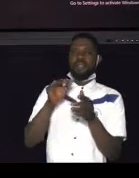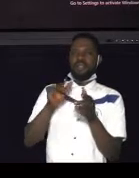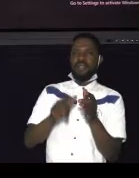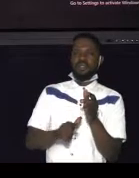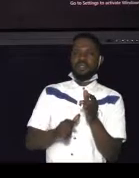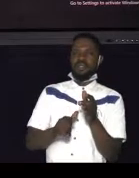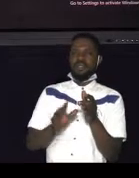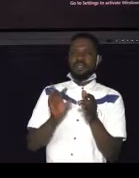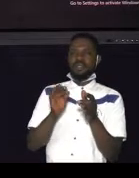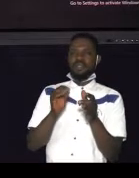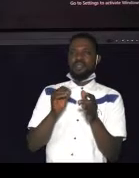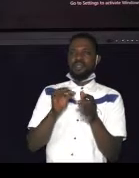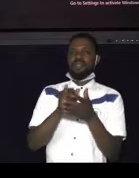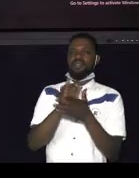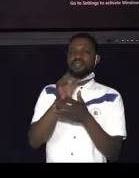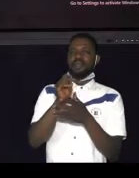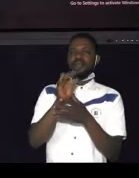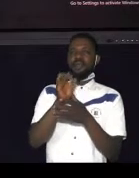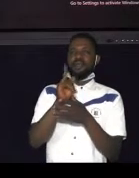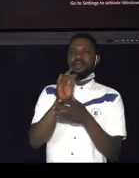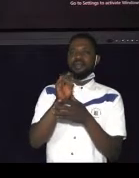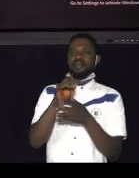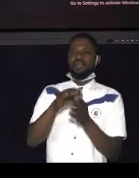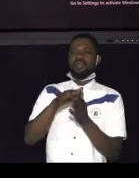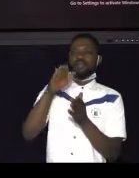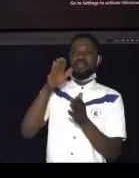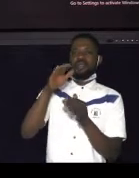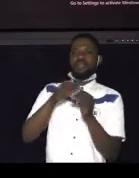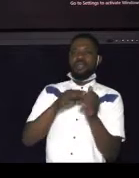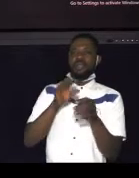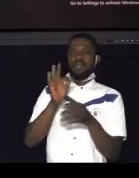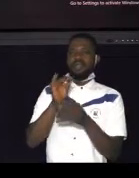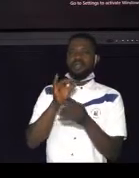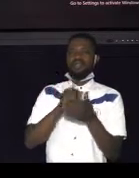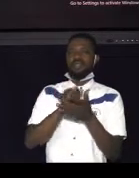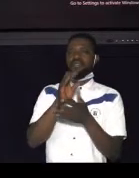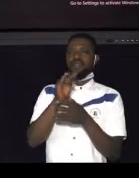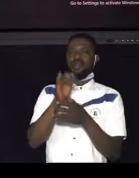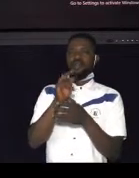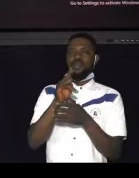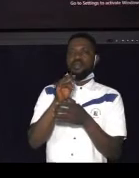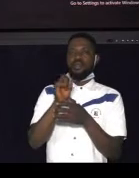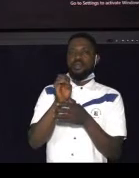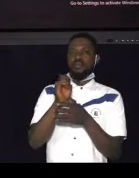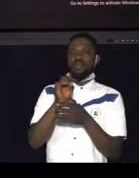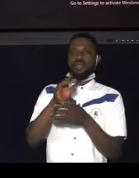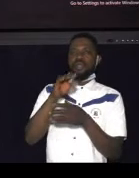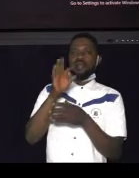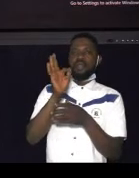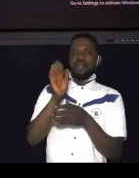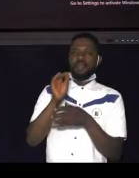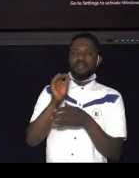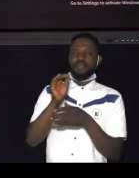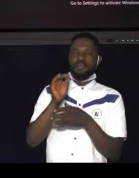than 90, that's acute. Greater than 90, that is obtuse. So let's go. 90,